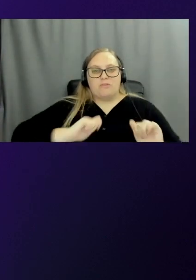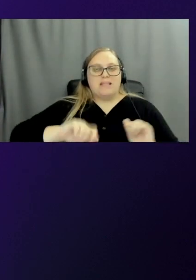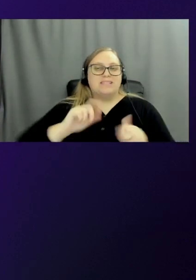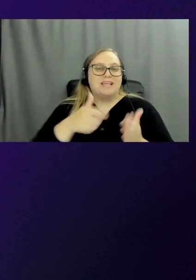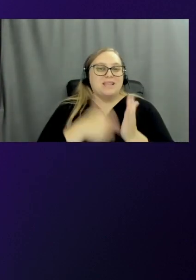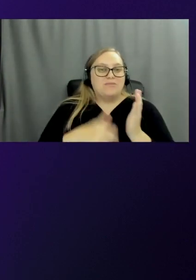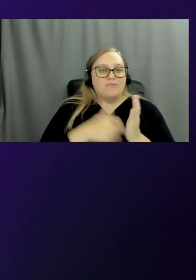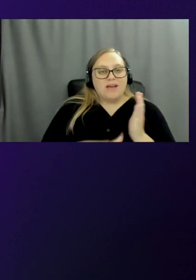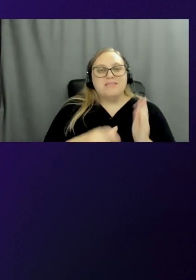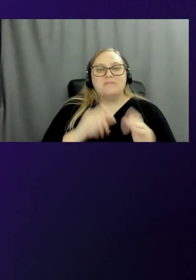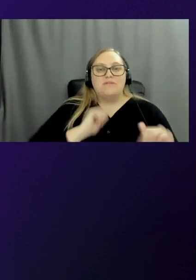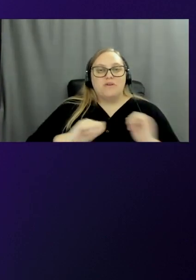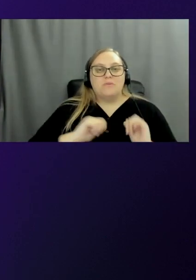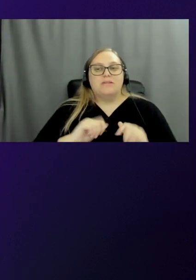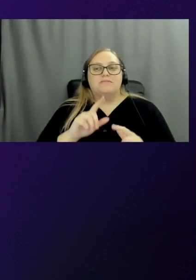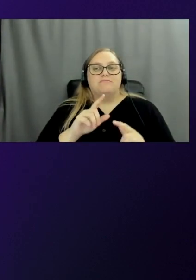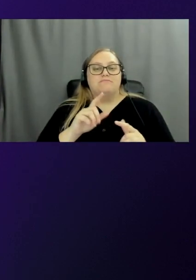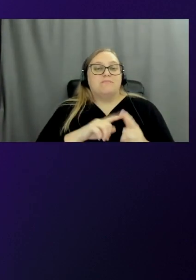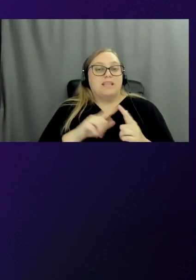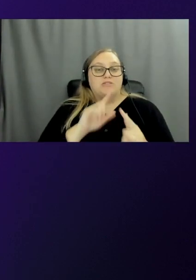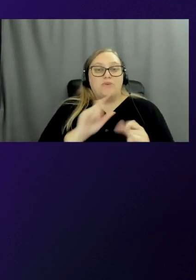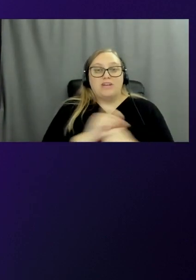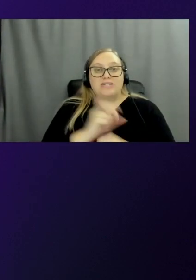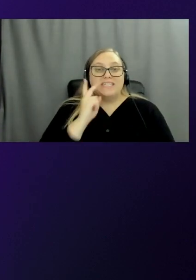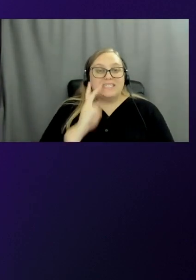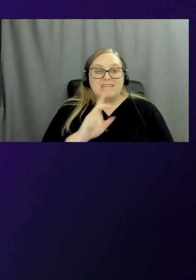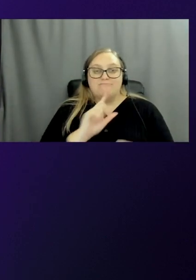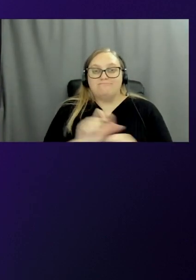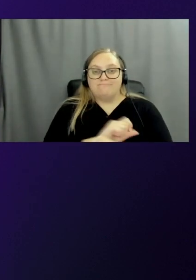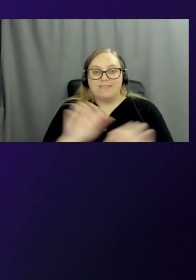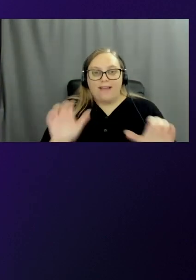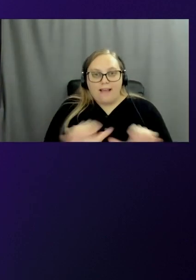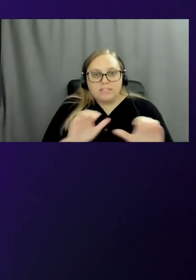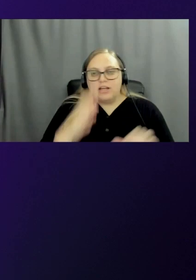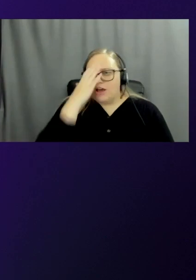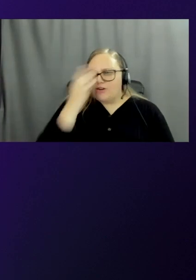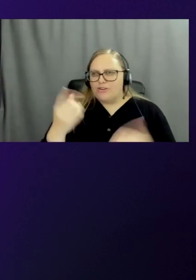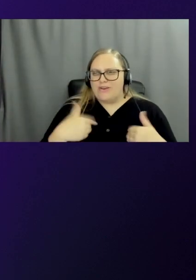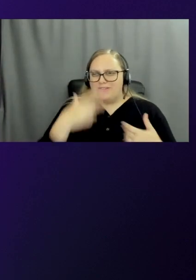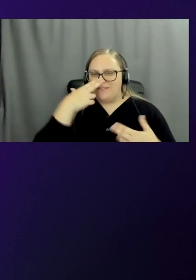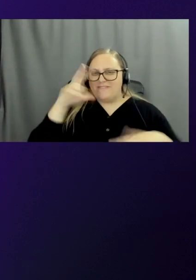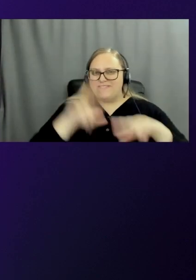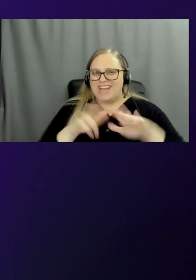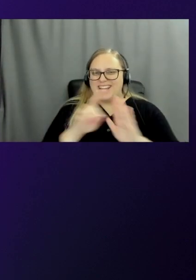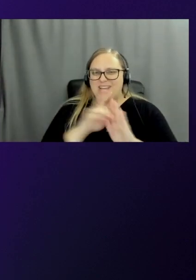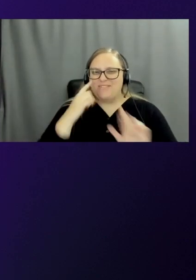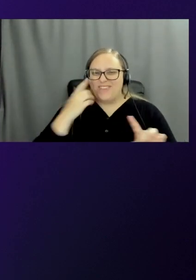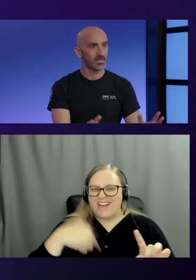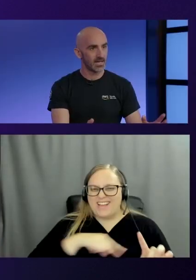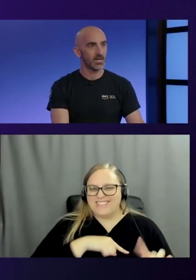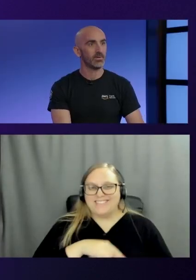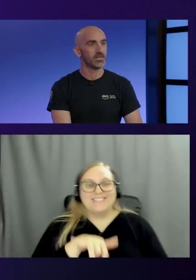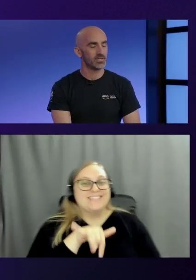performance than to see Inf2 in action? I know you have a really fun demo for us, Matt. I do indeed. So today I'm going to share with